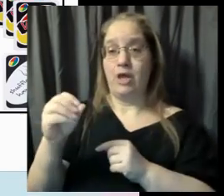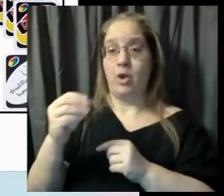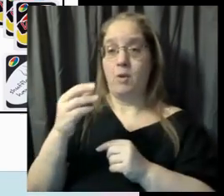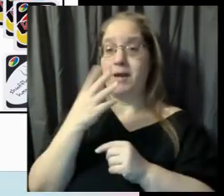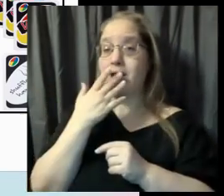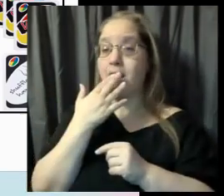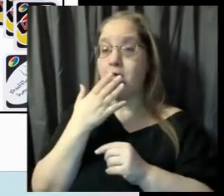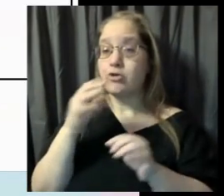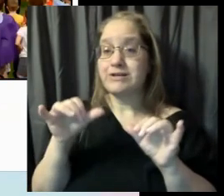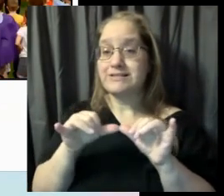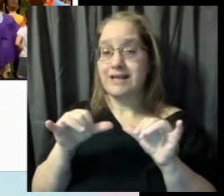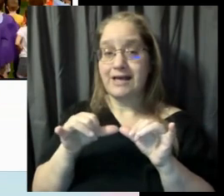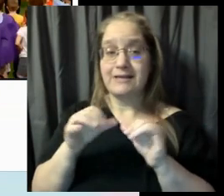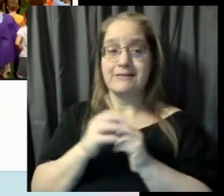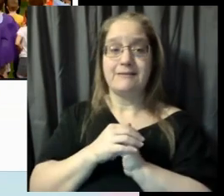size.